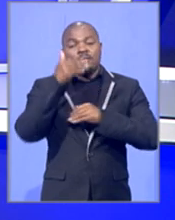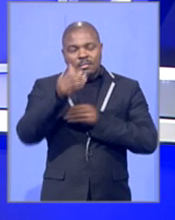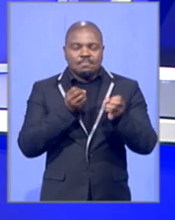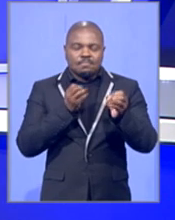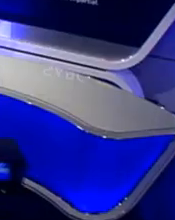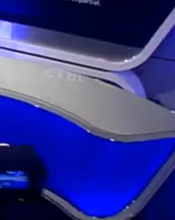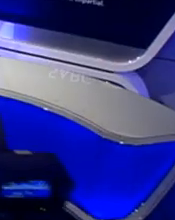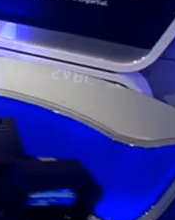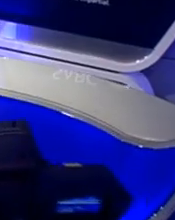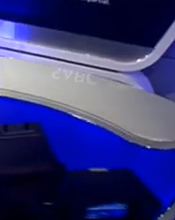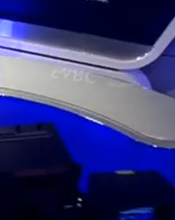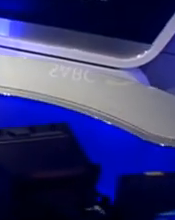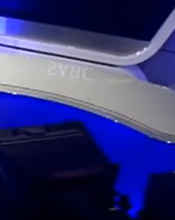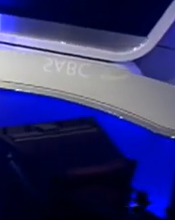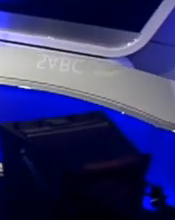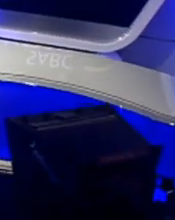papatso.